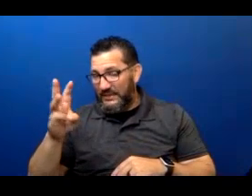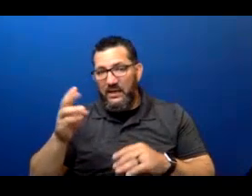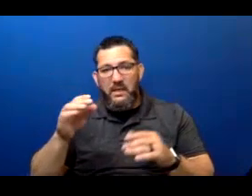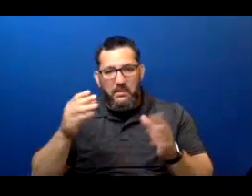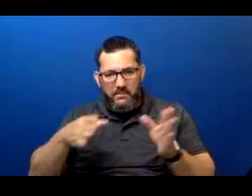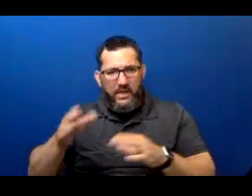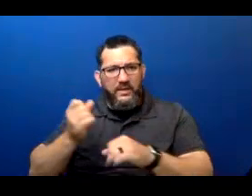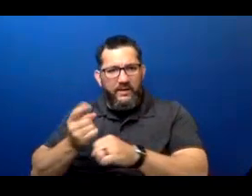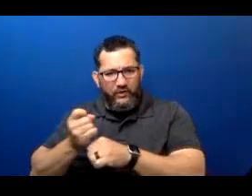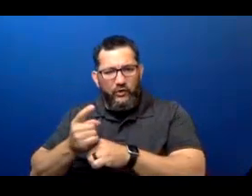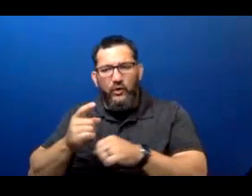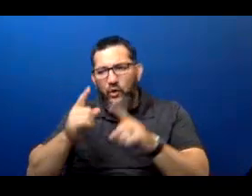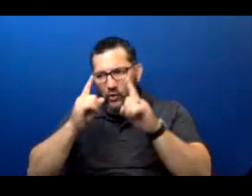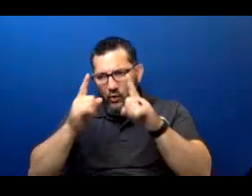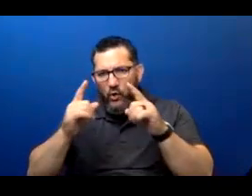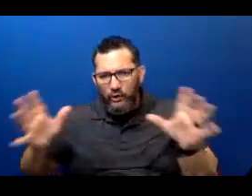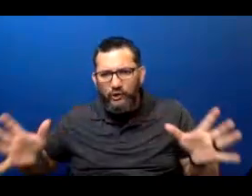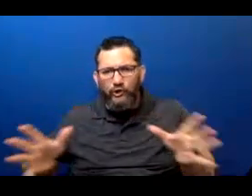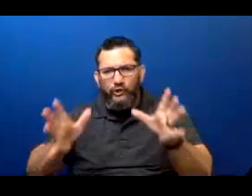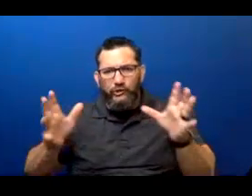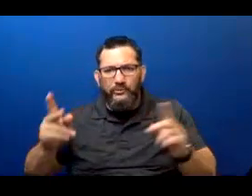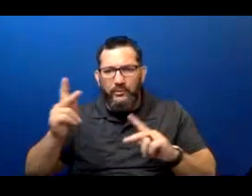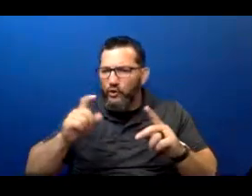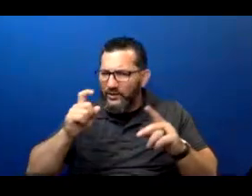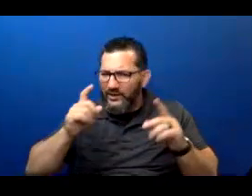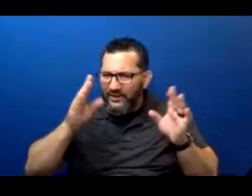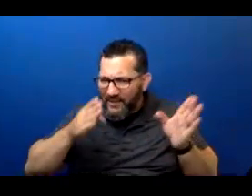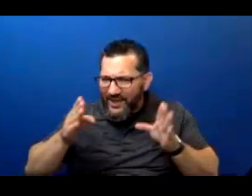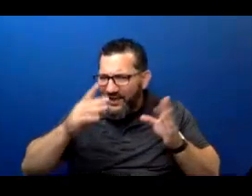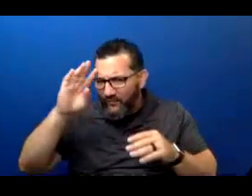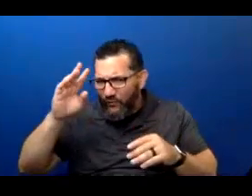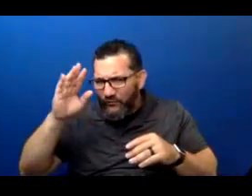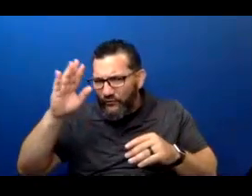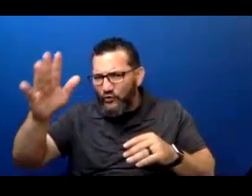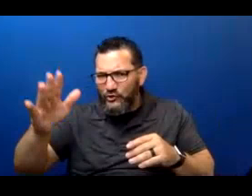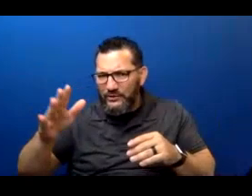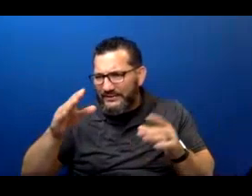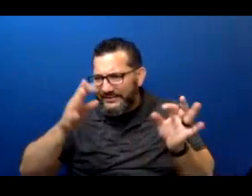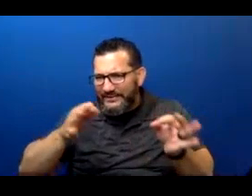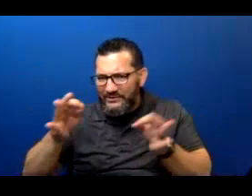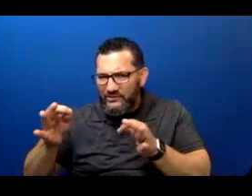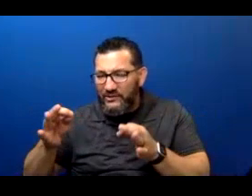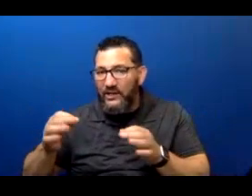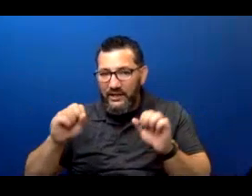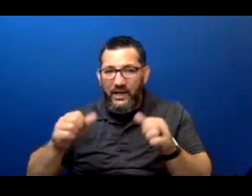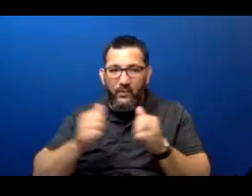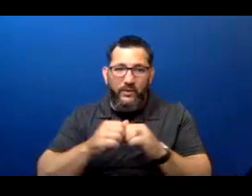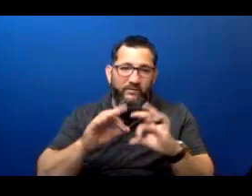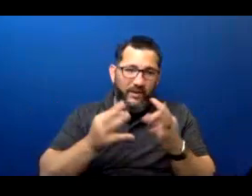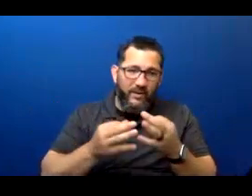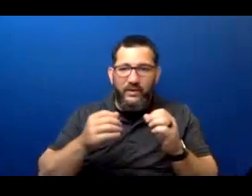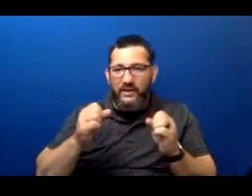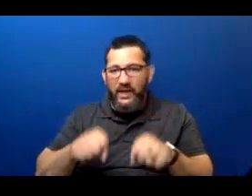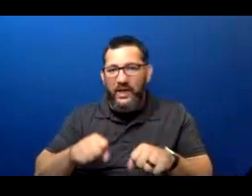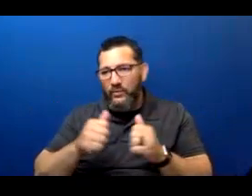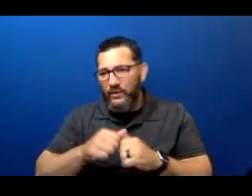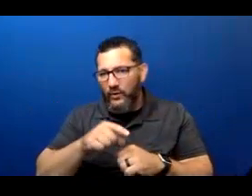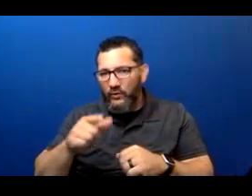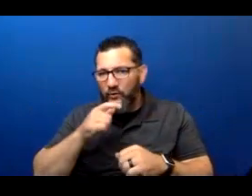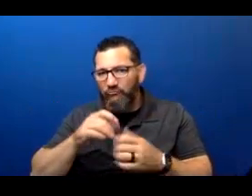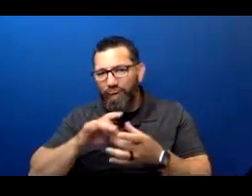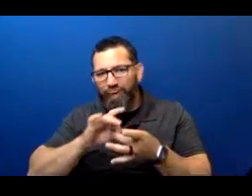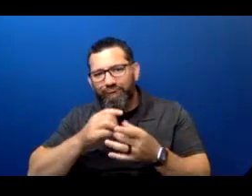encourages individuals to plan for their future healthcare decisions. And they can do so with their family and or loved ones in mind, and they can